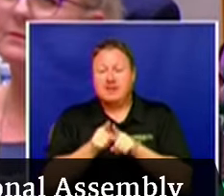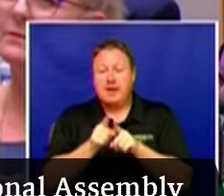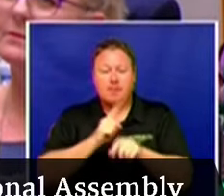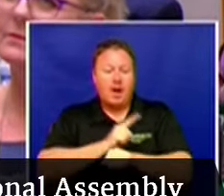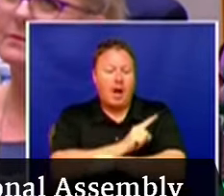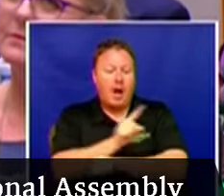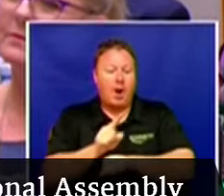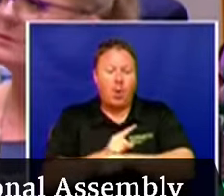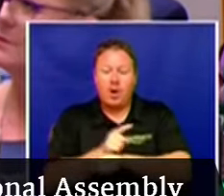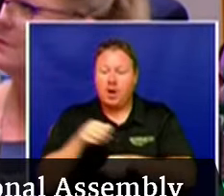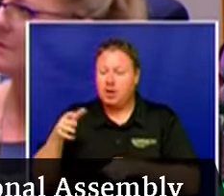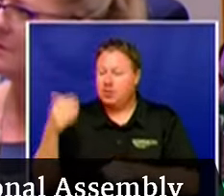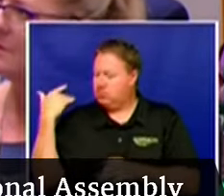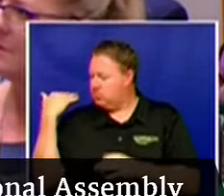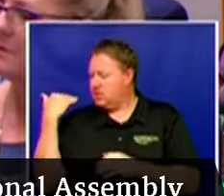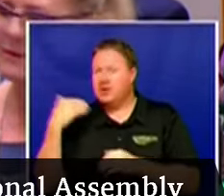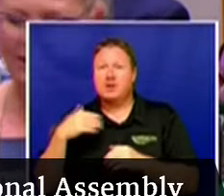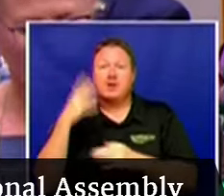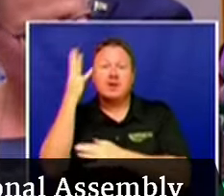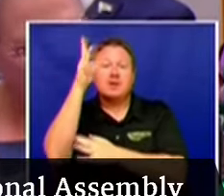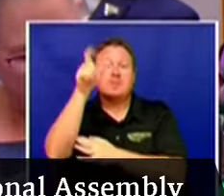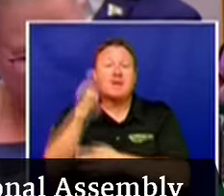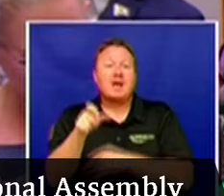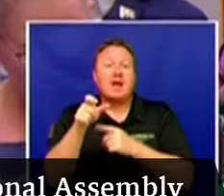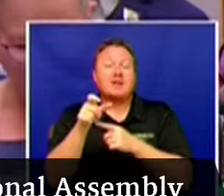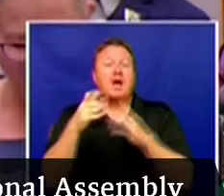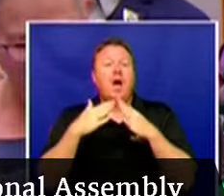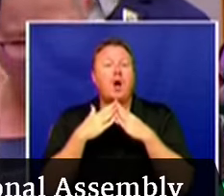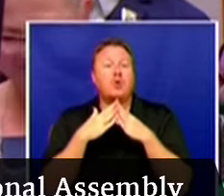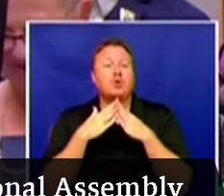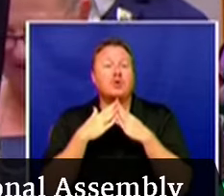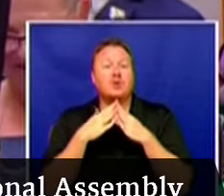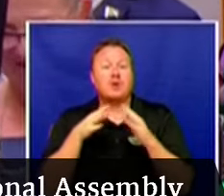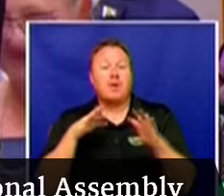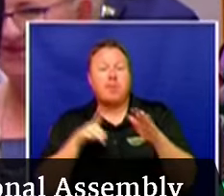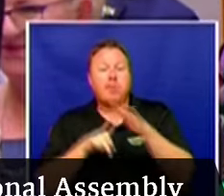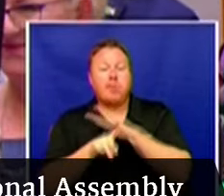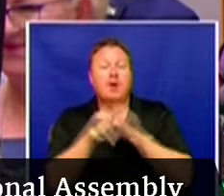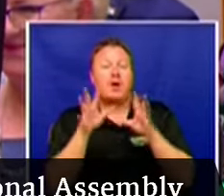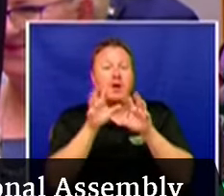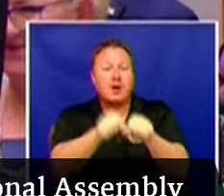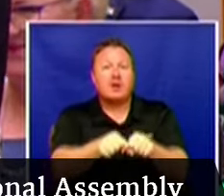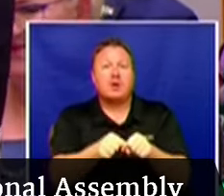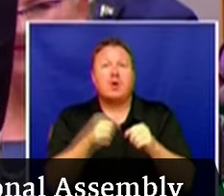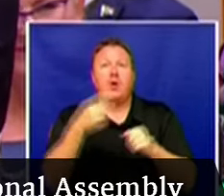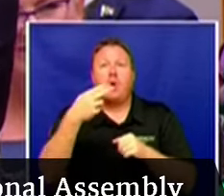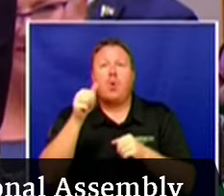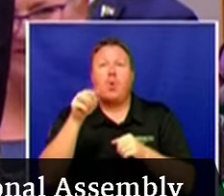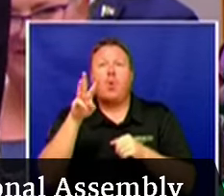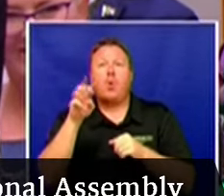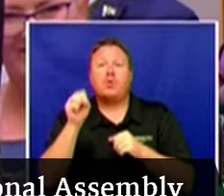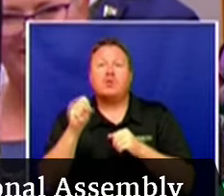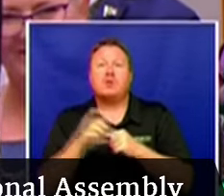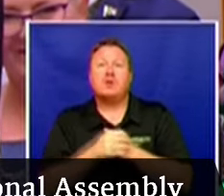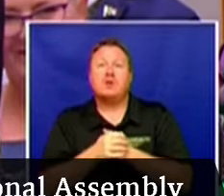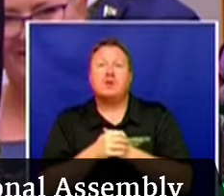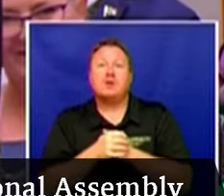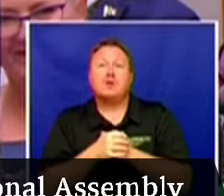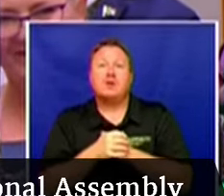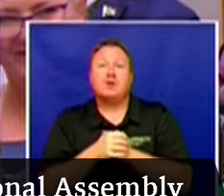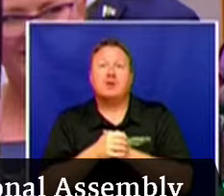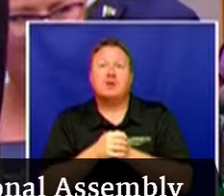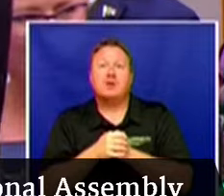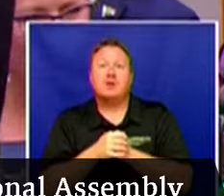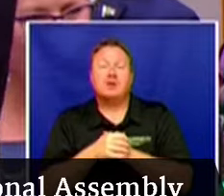the Speaker's house was raided by the Hawks over corruption allegations dating back to a time when she was appointed as